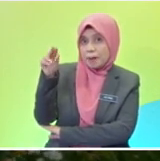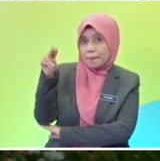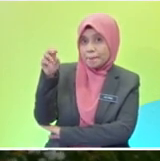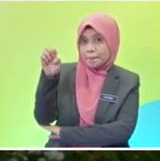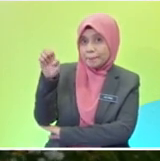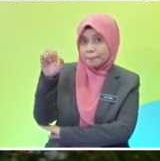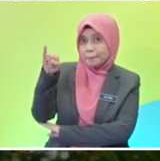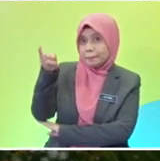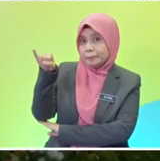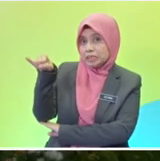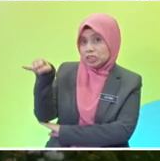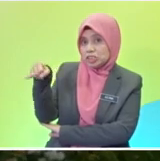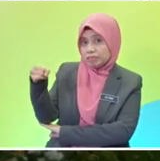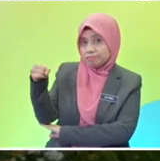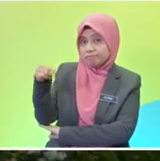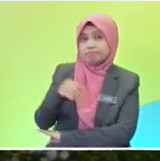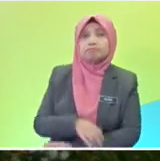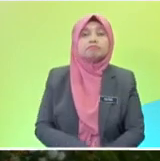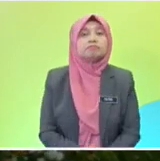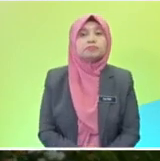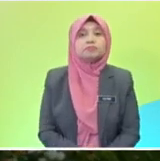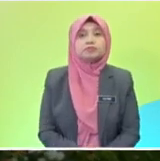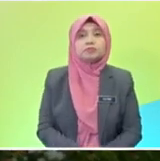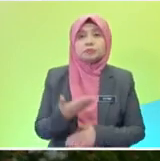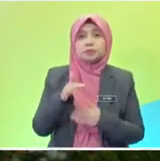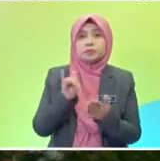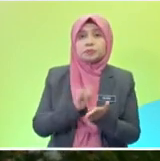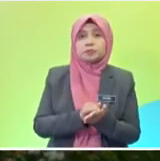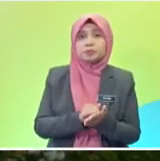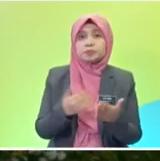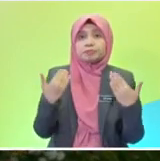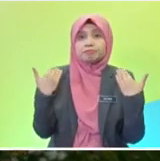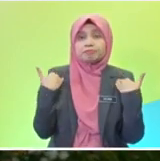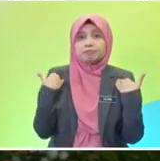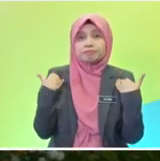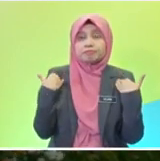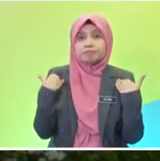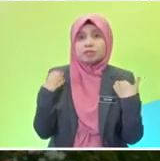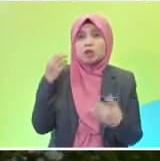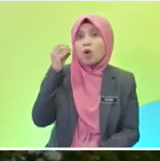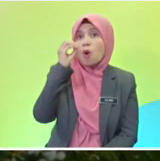Jasmine. Yeah, jasmine. Okay, next, I have with me an orchid.